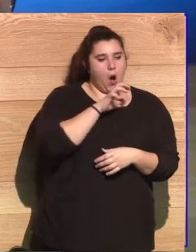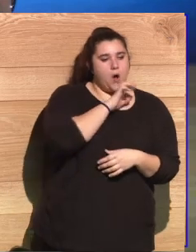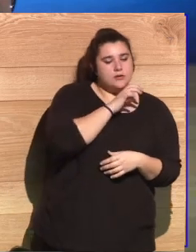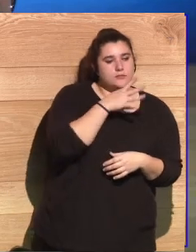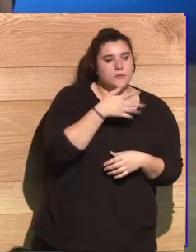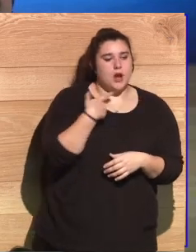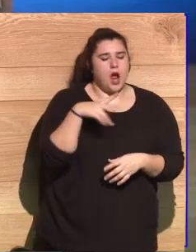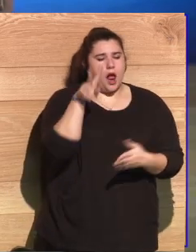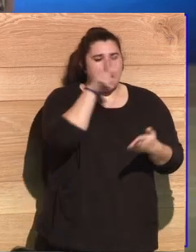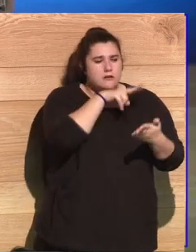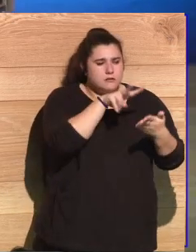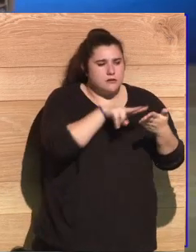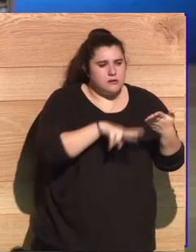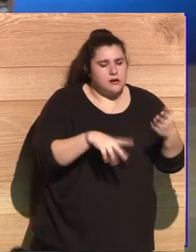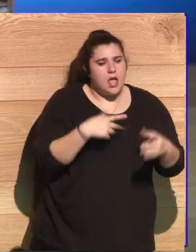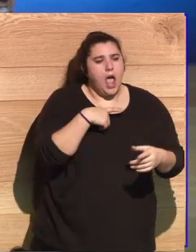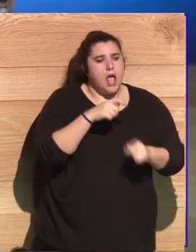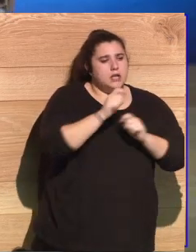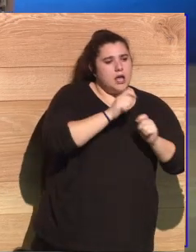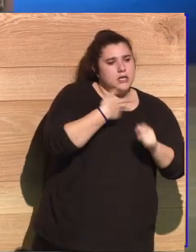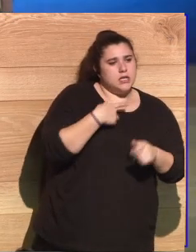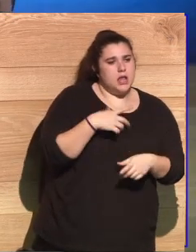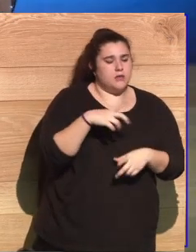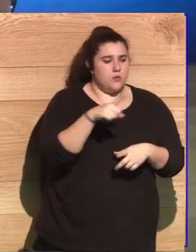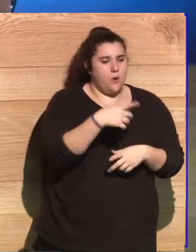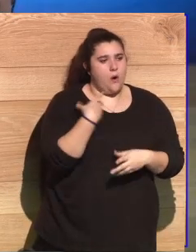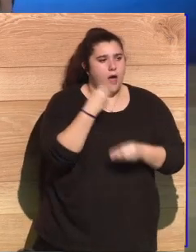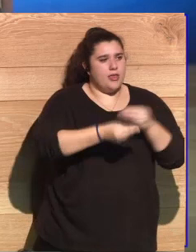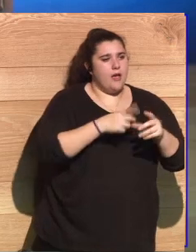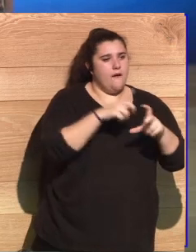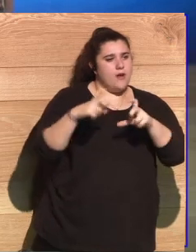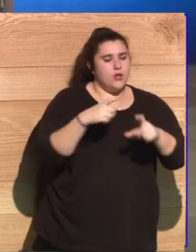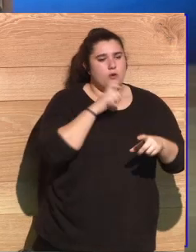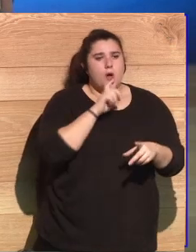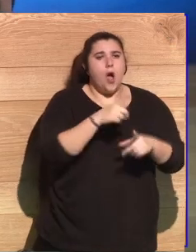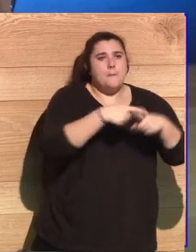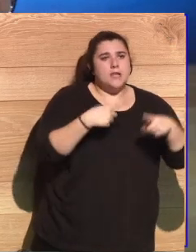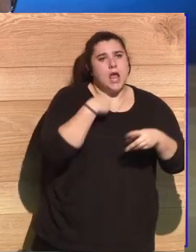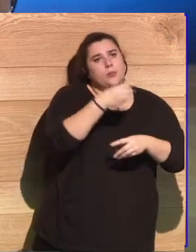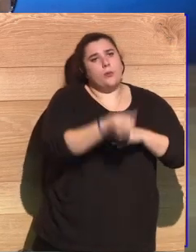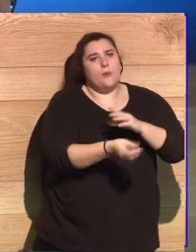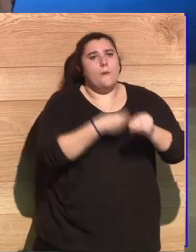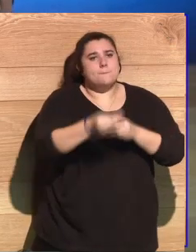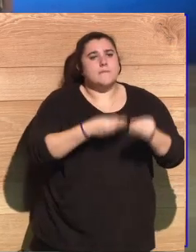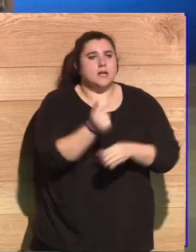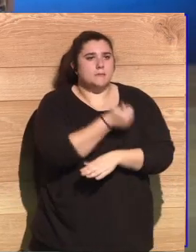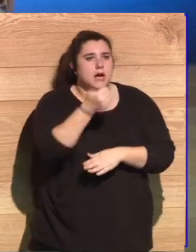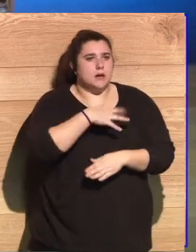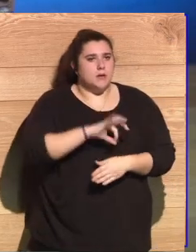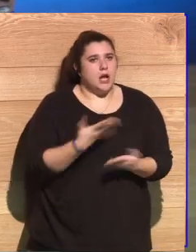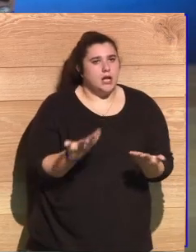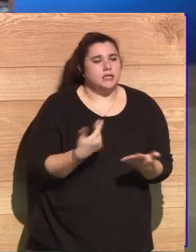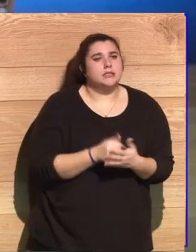well, it's funny because I've read some of your interviews, Alberto, and you said that you had taken half of the pictures that you could have taken.